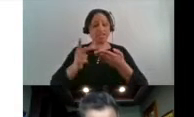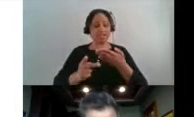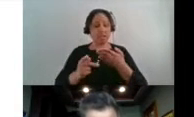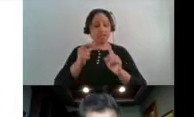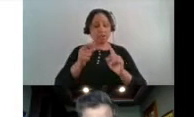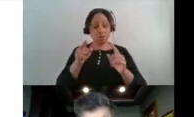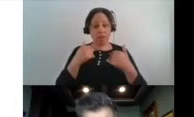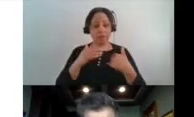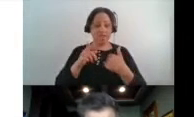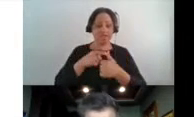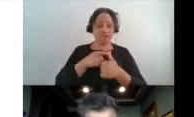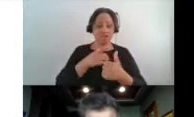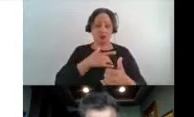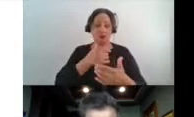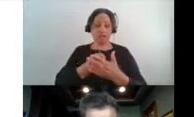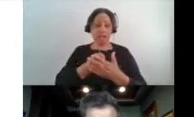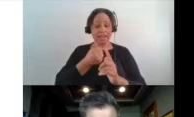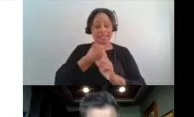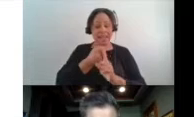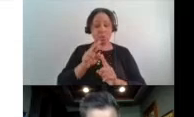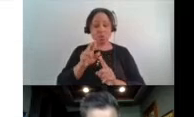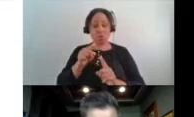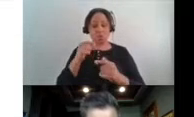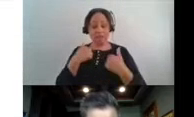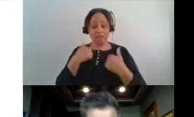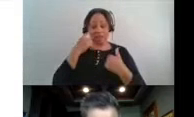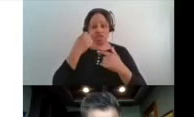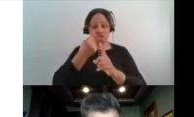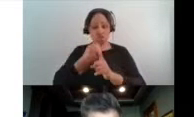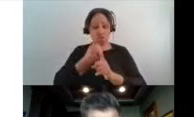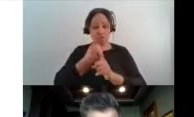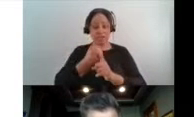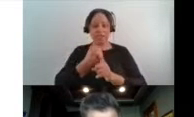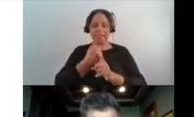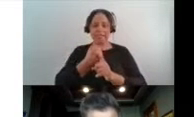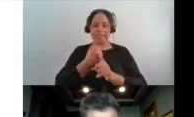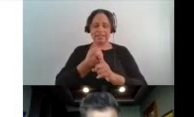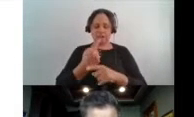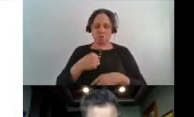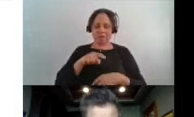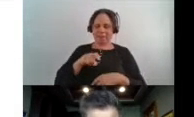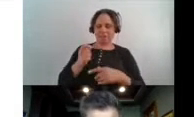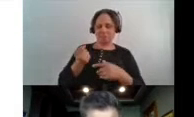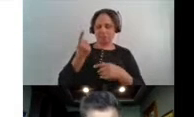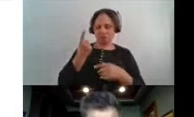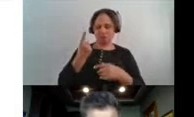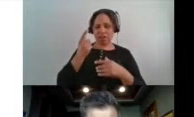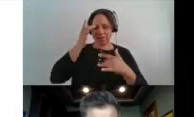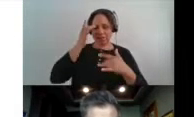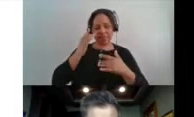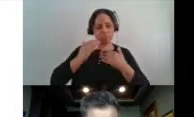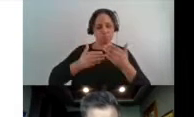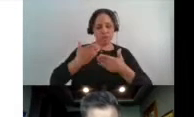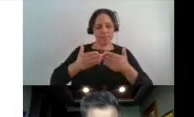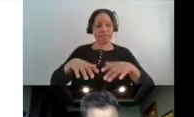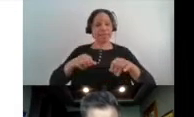heart attack, or until you have that stroke, it is up to us to understand the disease process, take ownership of it, and do